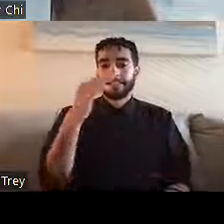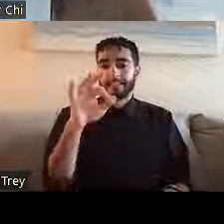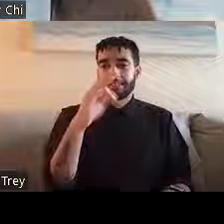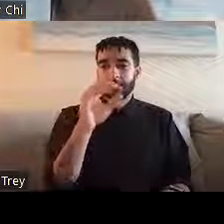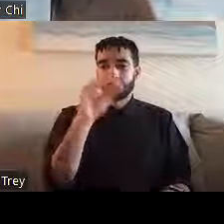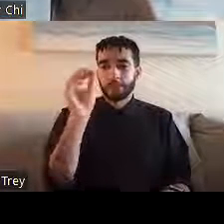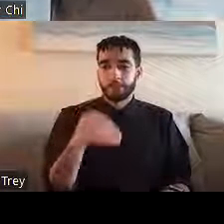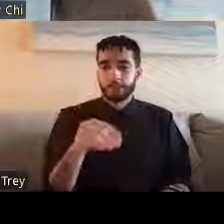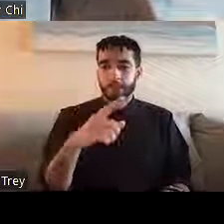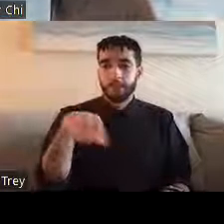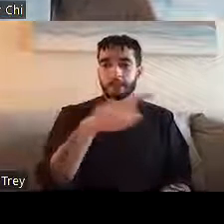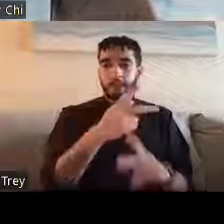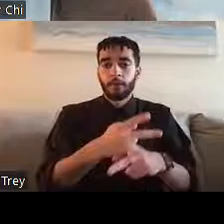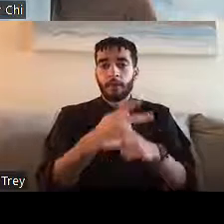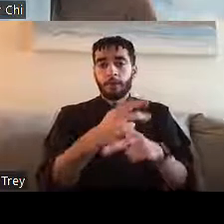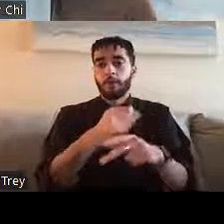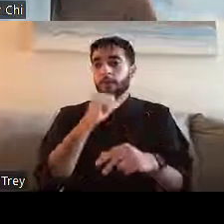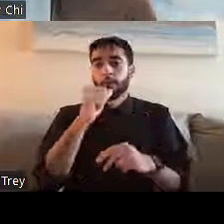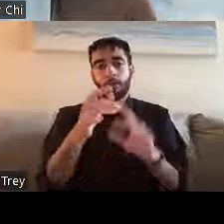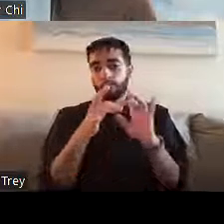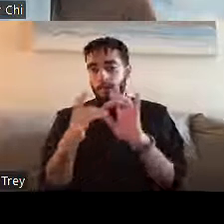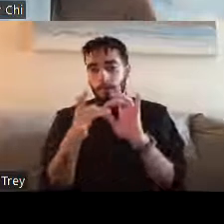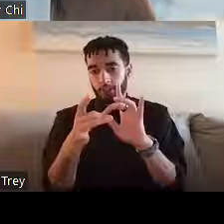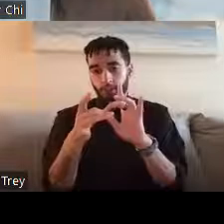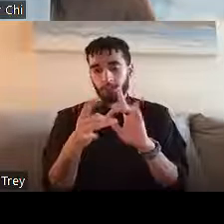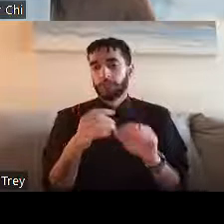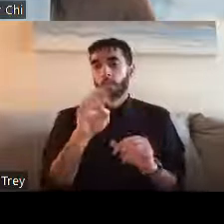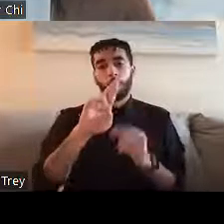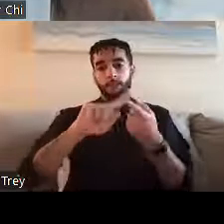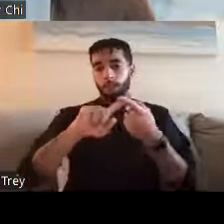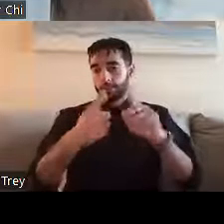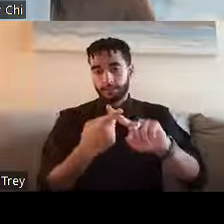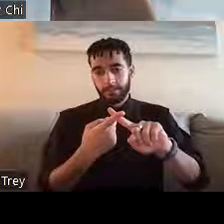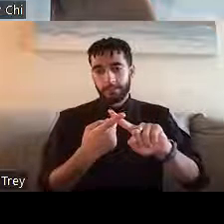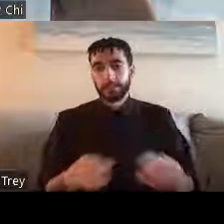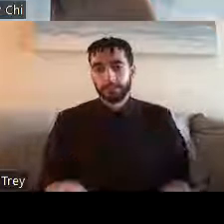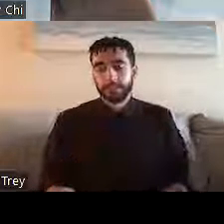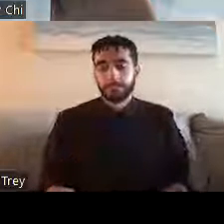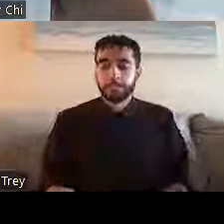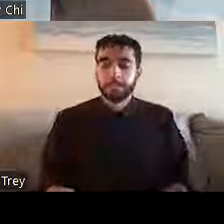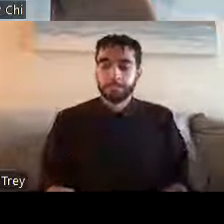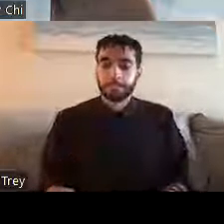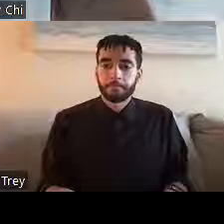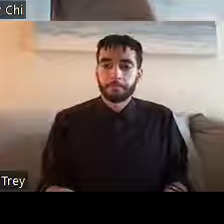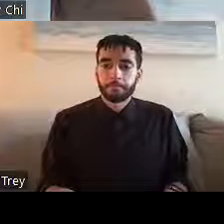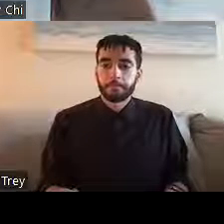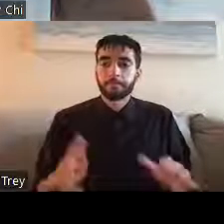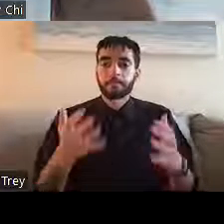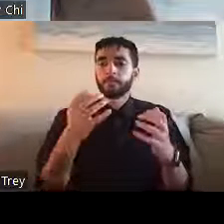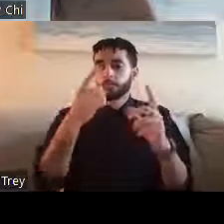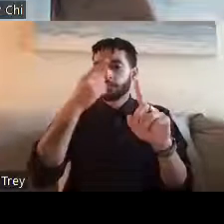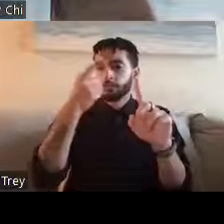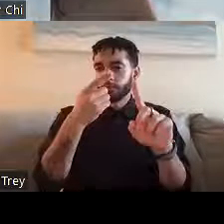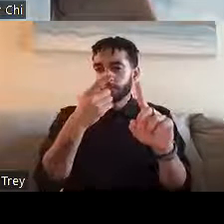were the caregiver's non-relatives or friends. So there's one thing that I would like to point out on this slide is